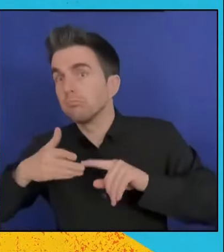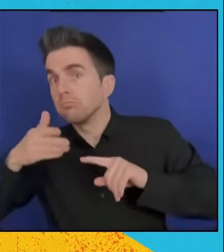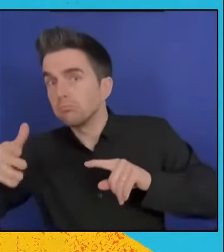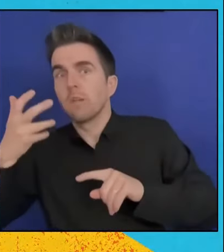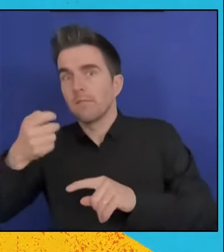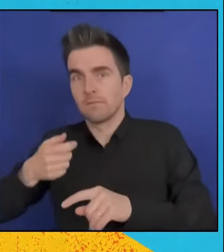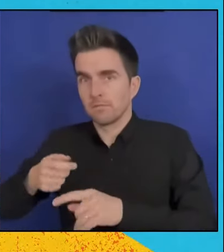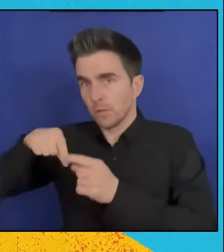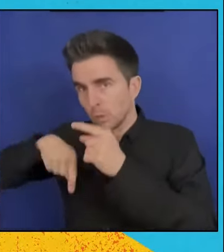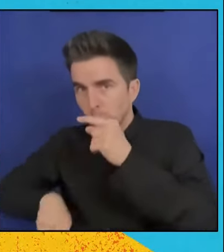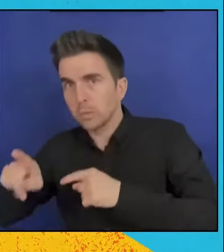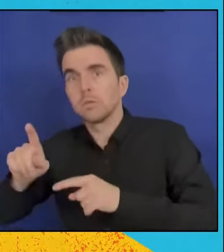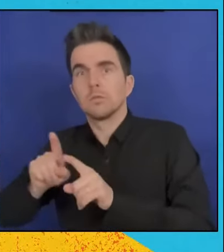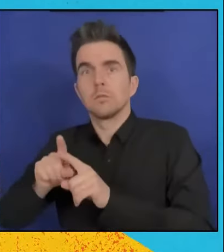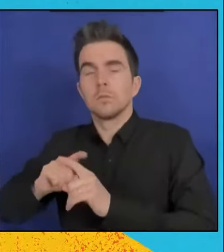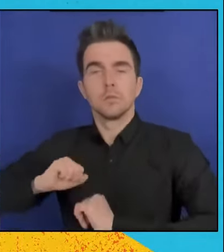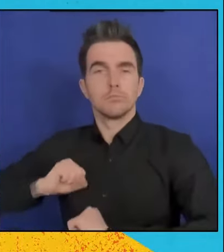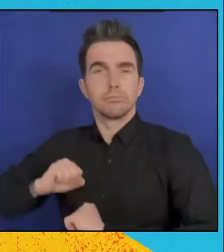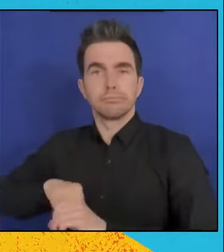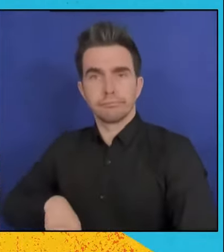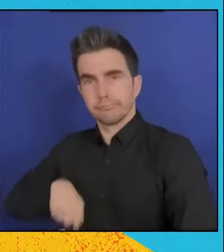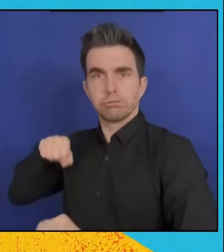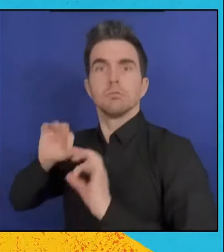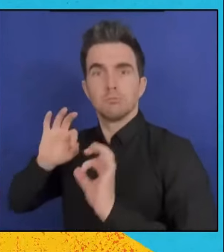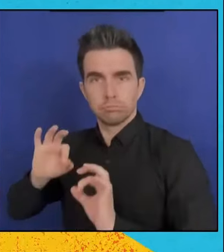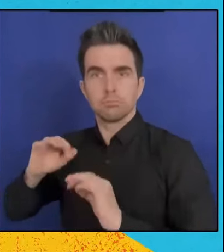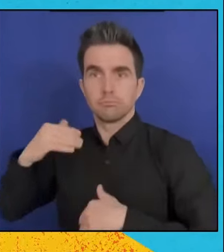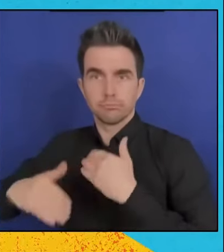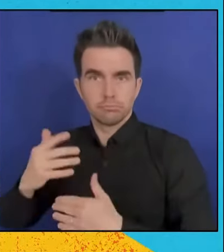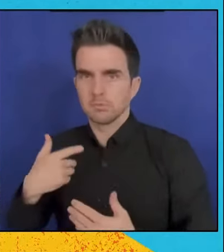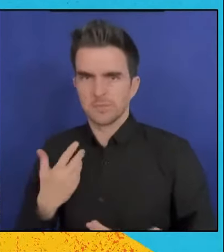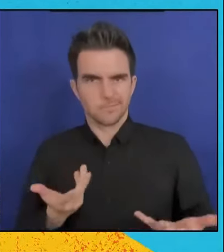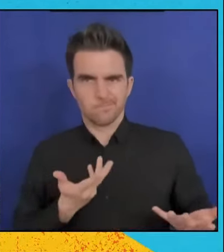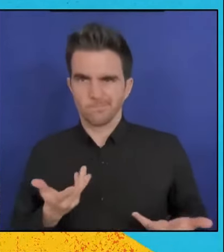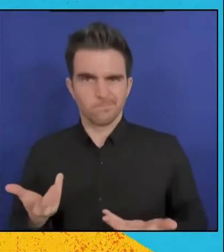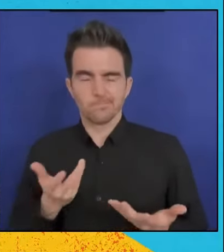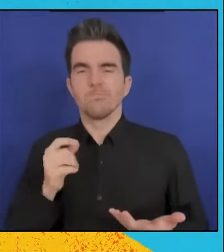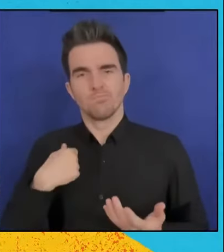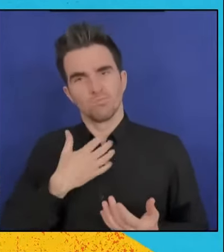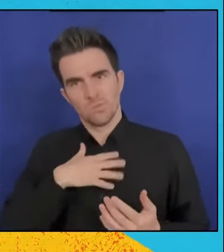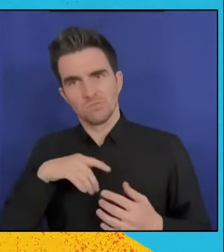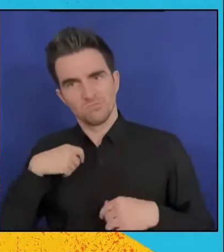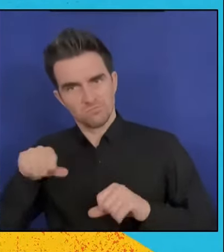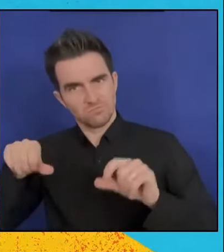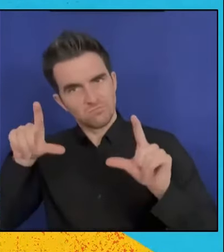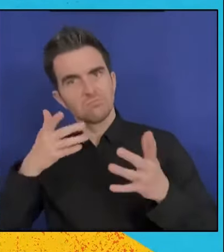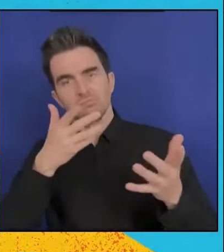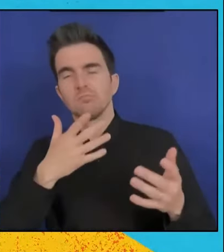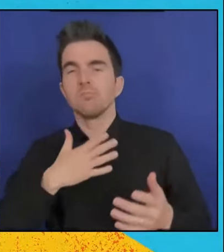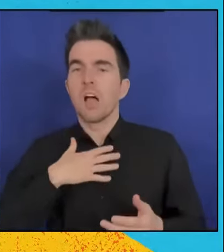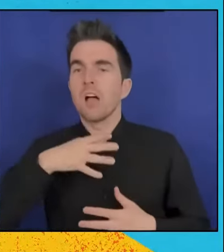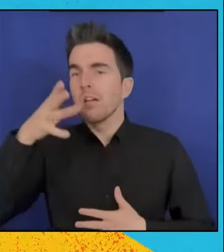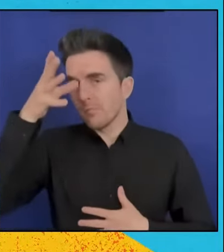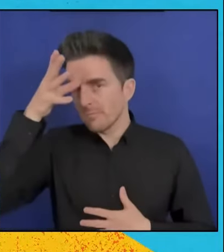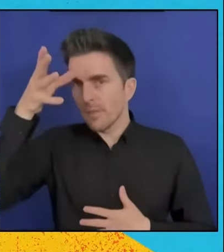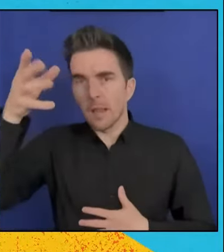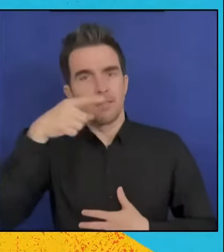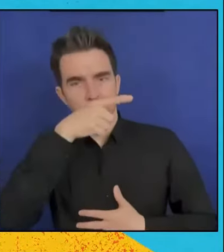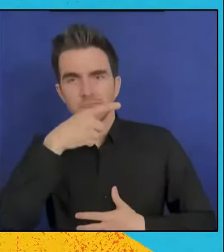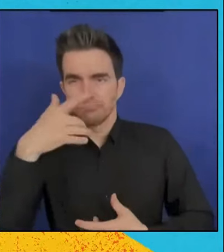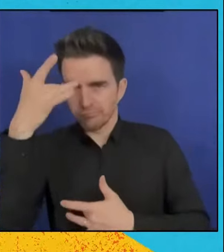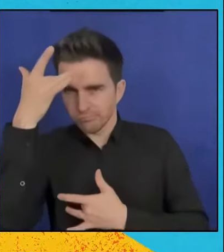got drained. So unfortunately, I had to send it to a charging station the next day. And sad enough, her situation got worse and